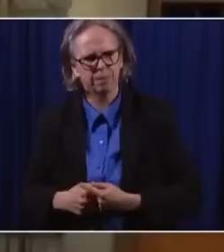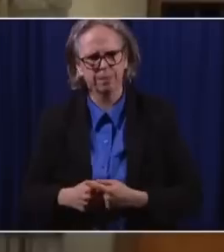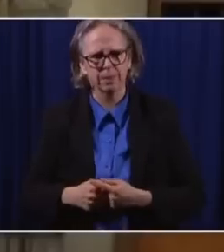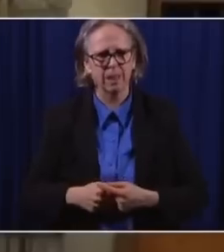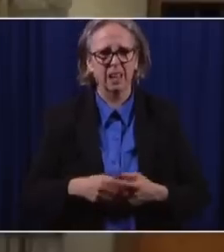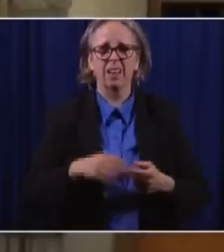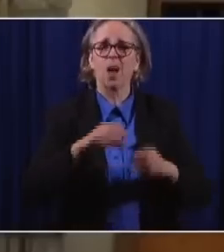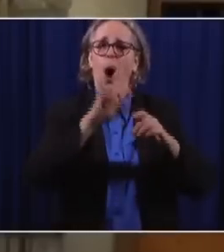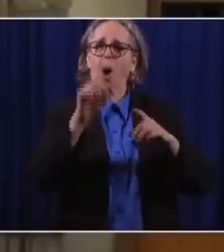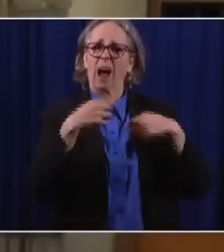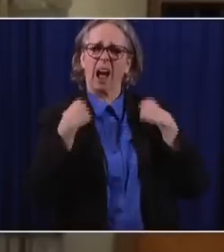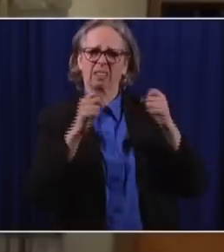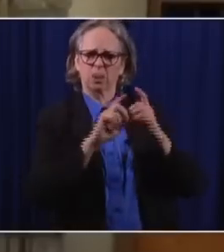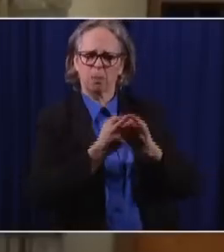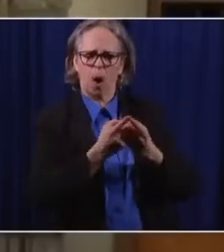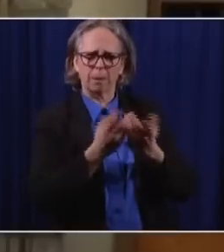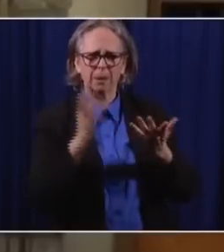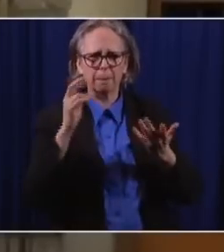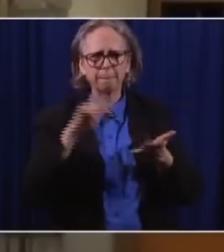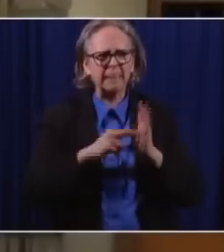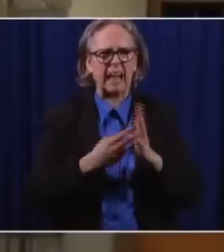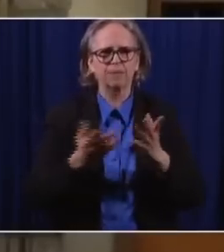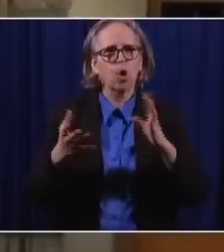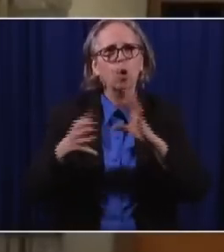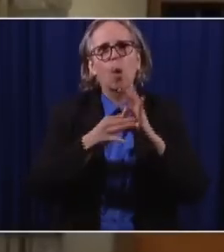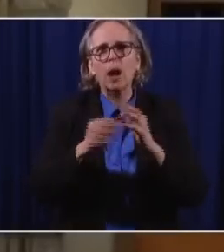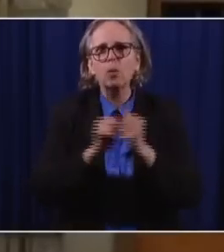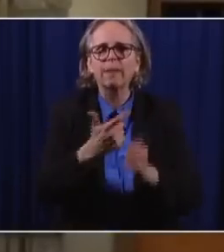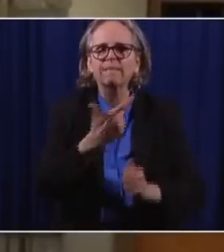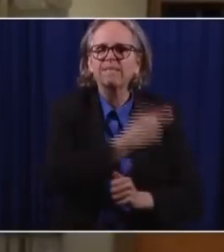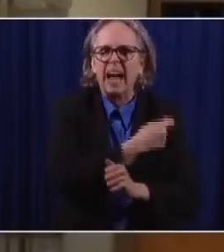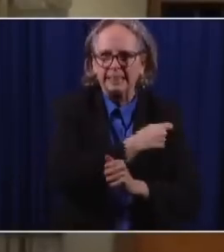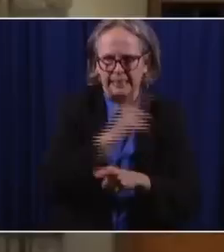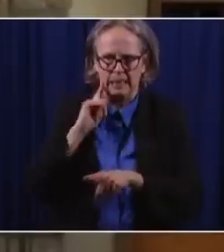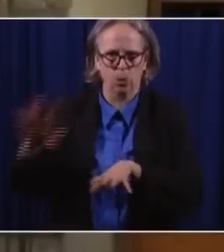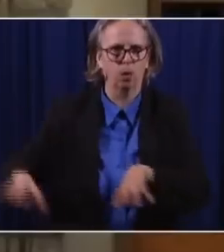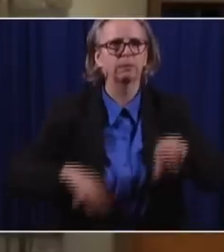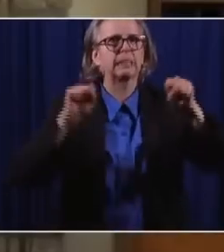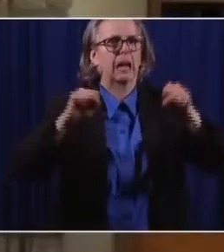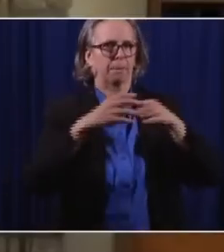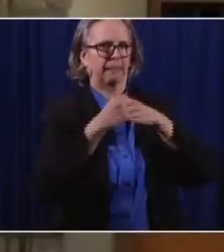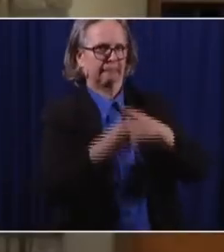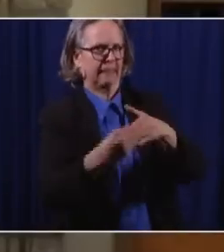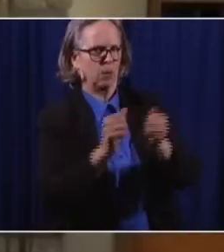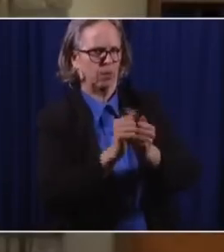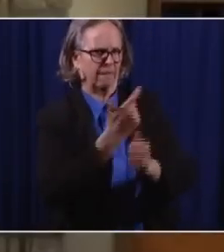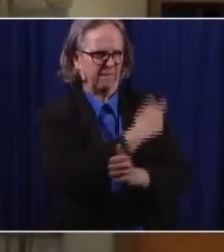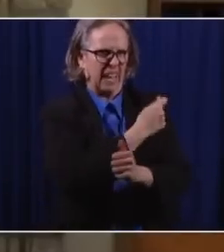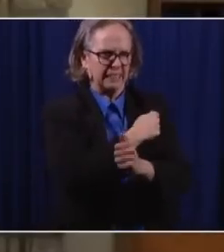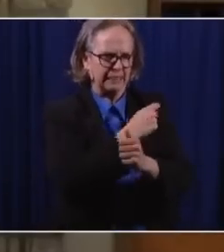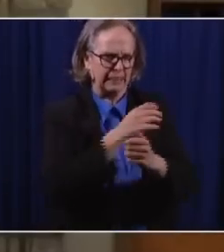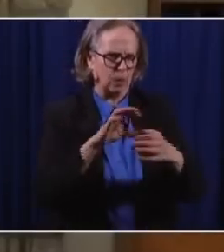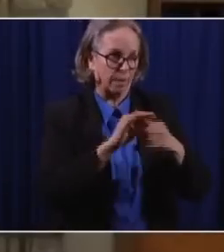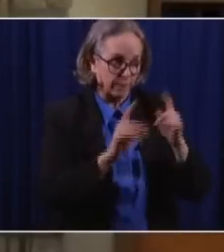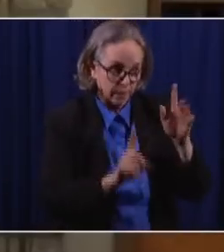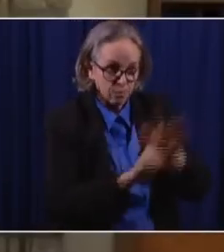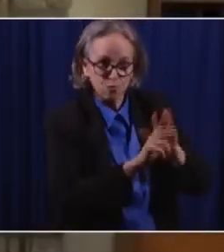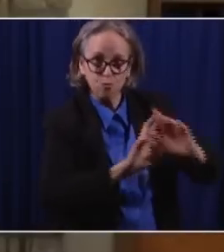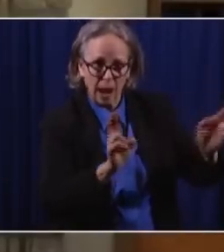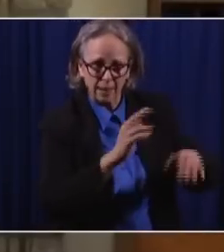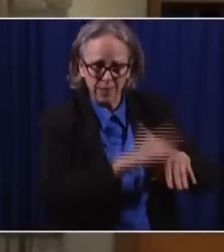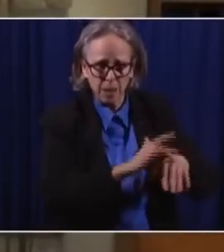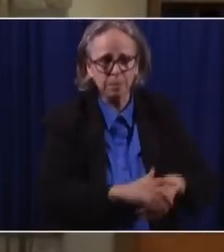a vaccine out to our citizens. And he will continue to work directly with Ohio's local health commissioners around the